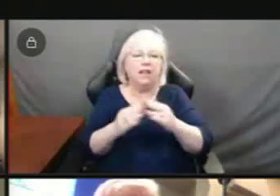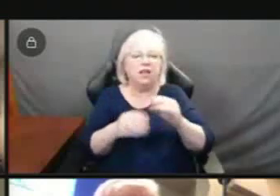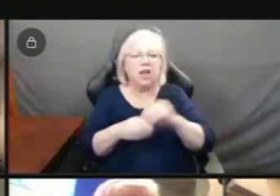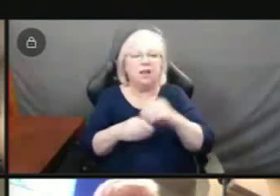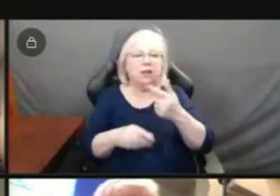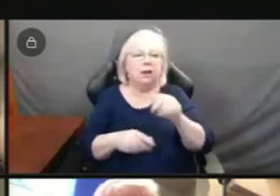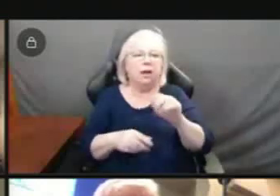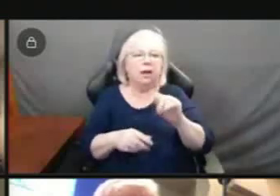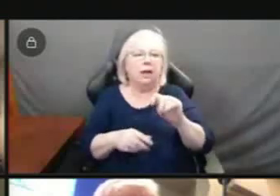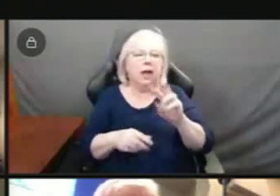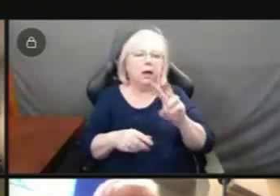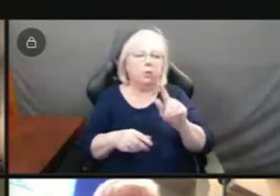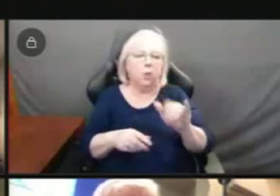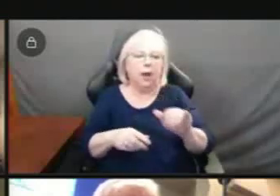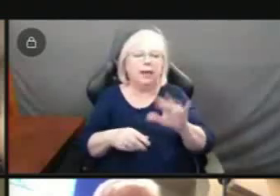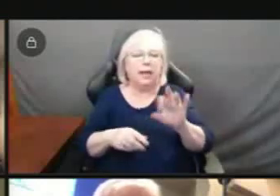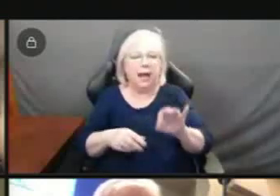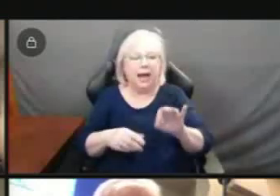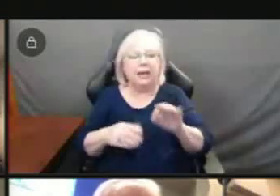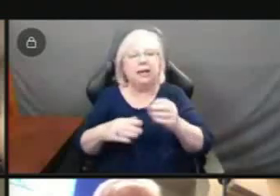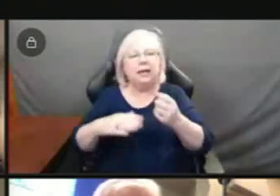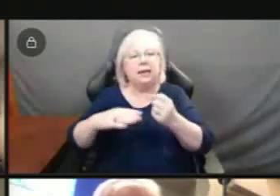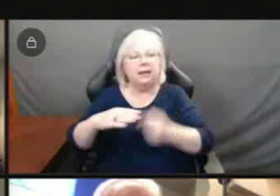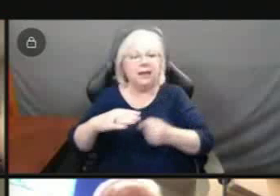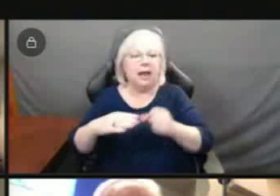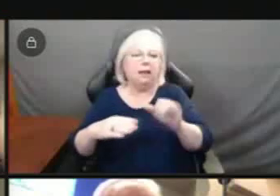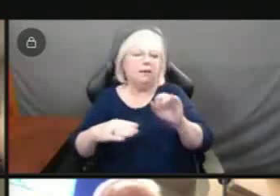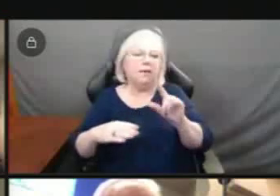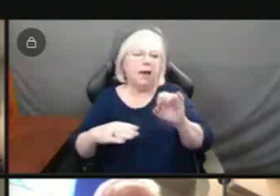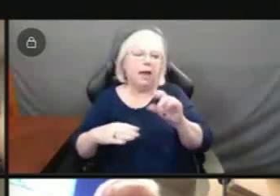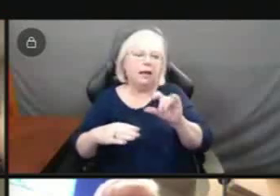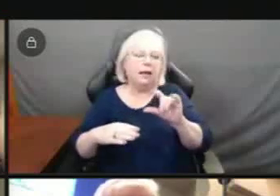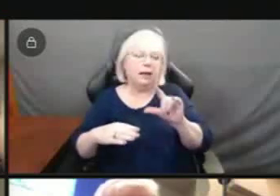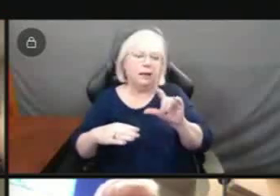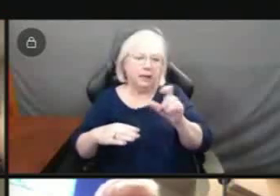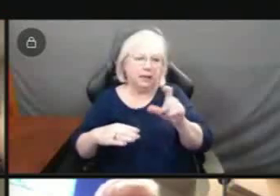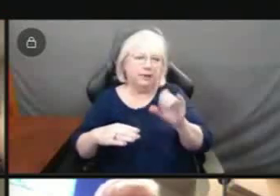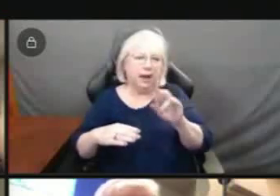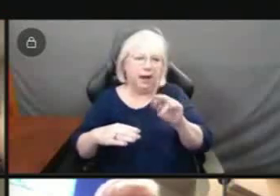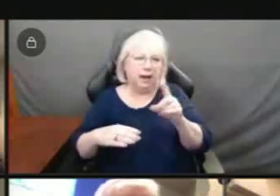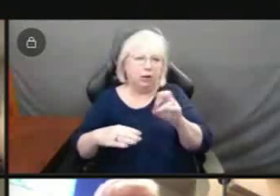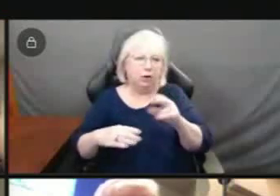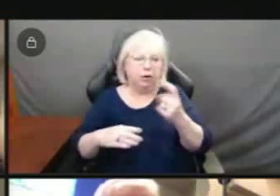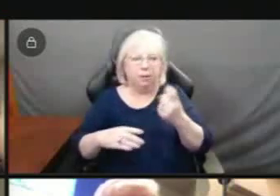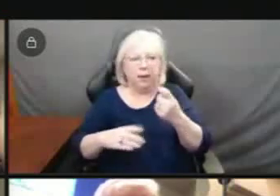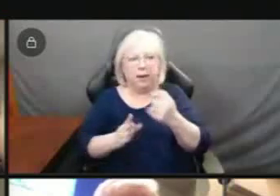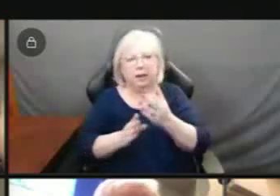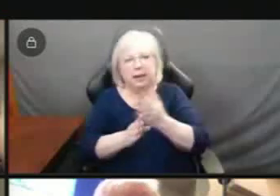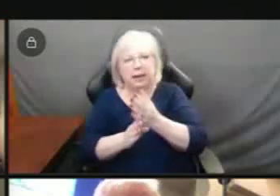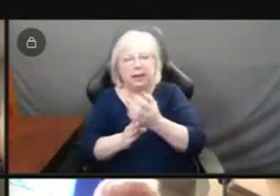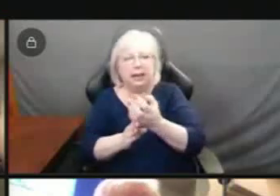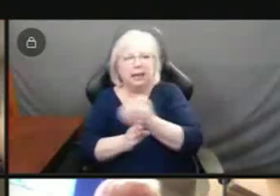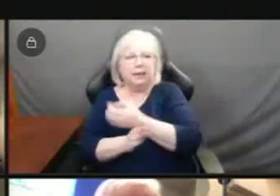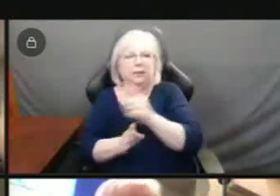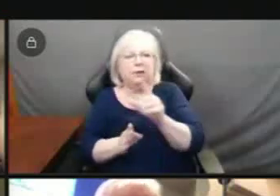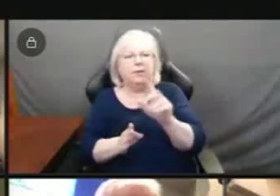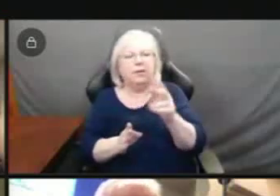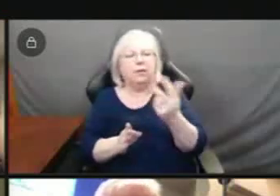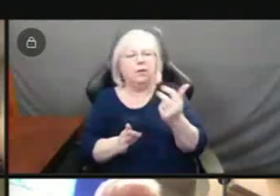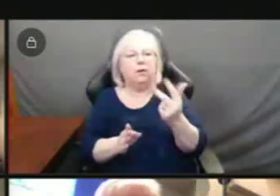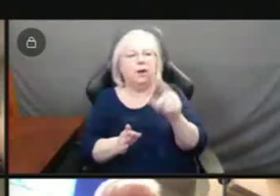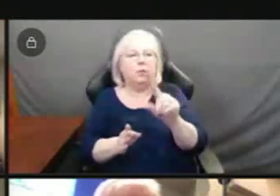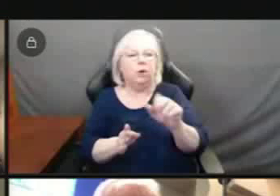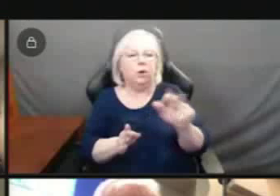Phase 9, PRD, located on the south side of Alexander Road, immediately east of 13,103 Alexander Road.